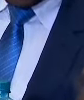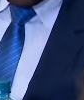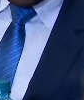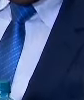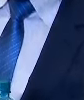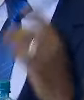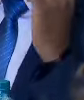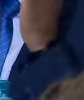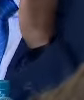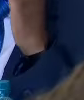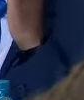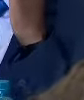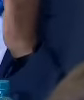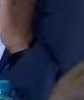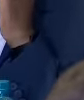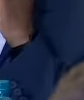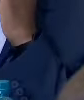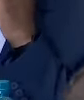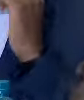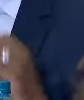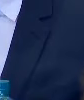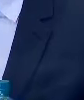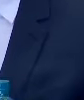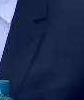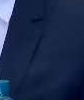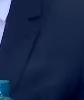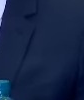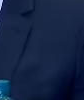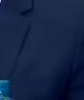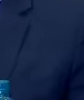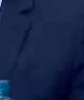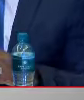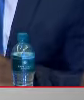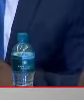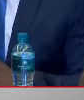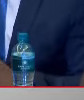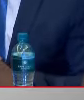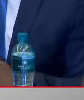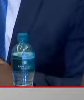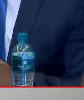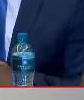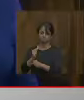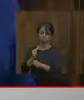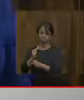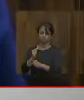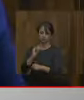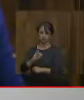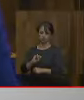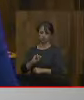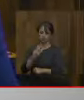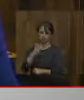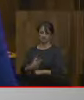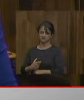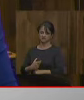wish to see the public perception of this? Well, we need the public to clearly understand this, because